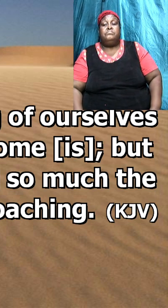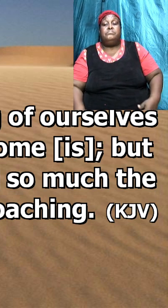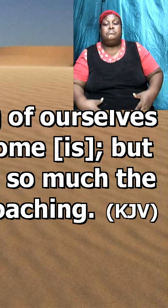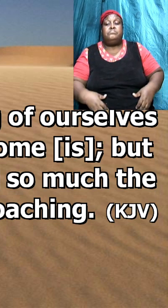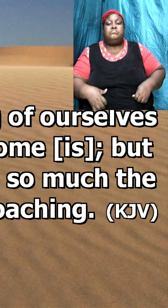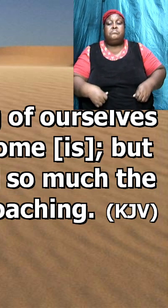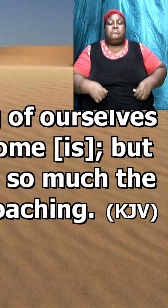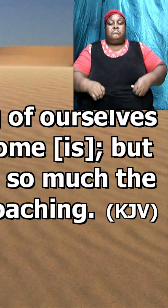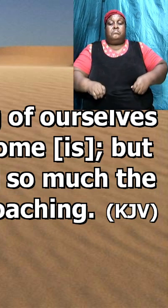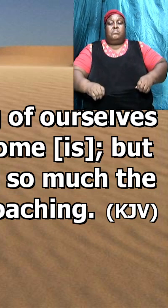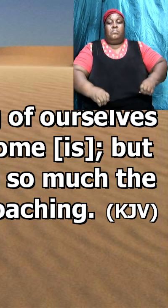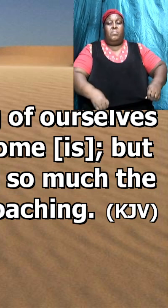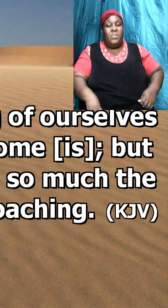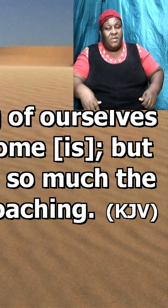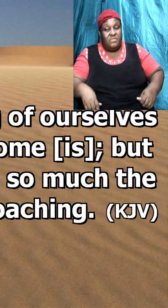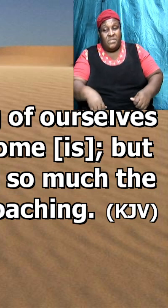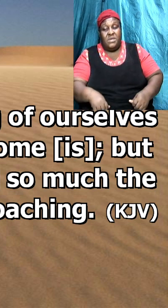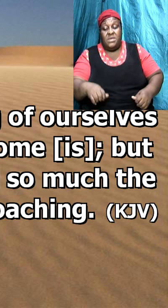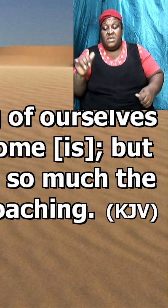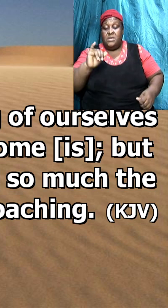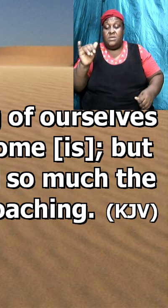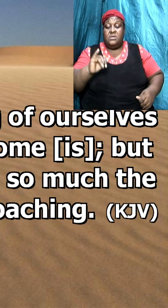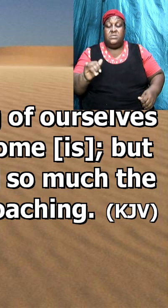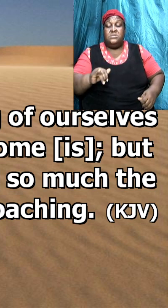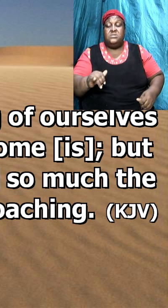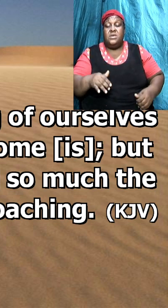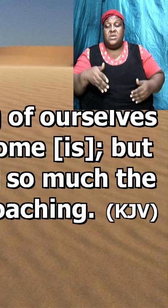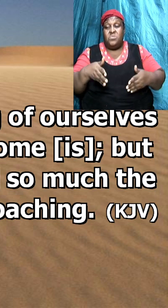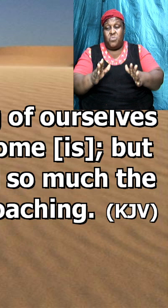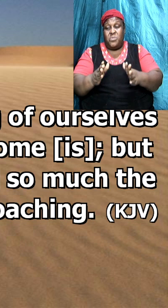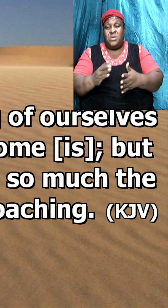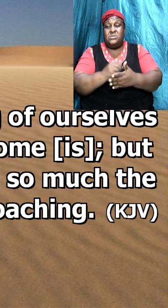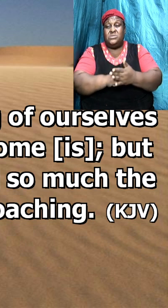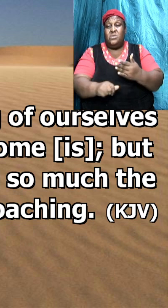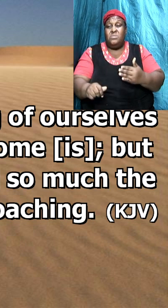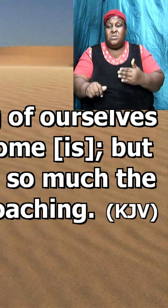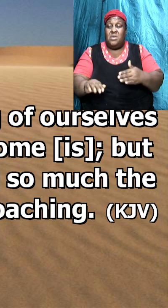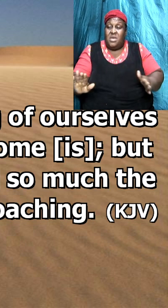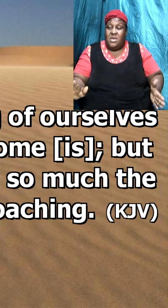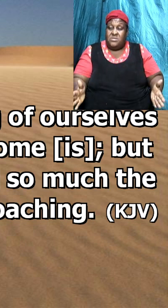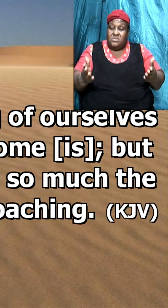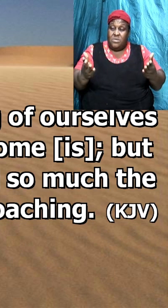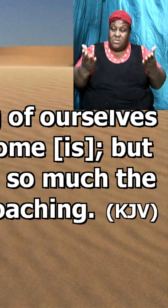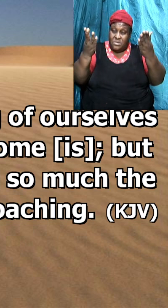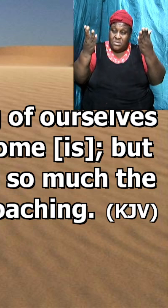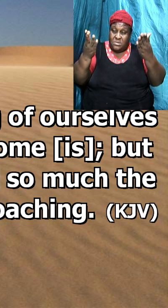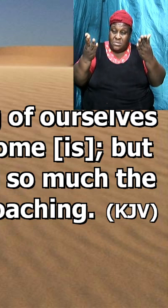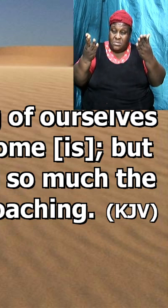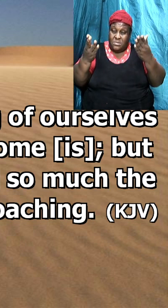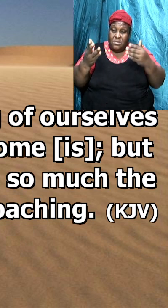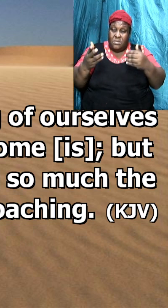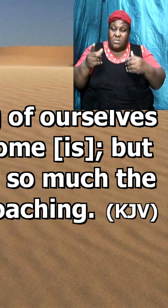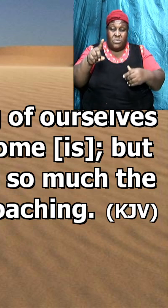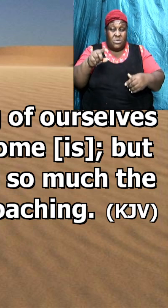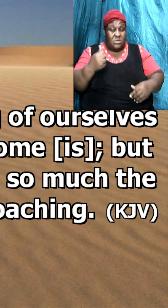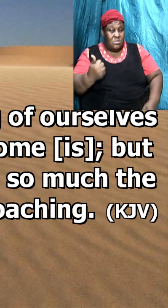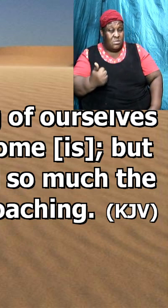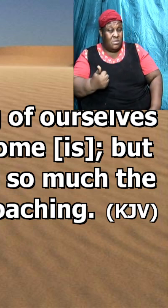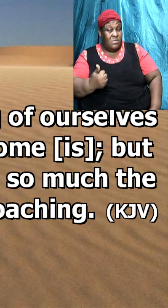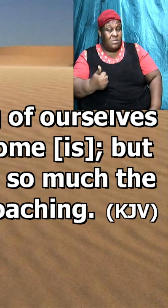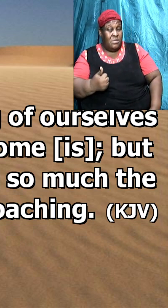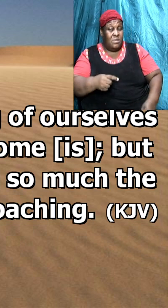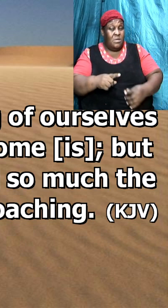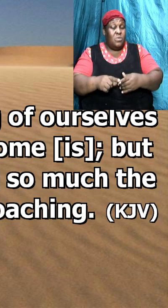As the same manner of some is, but exhorting one another. You see, when we come to church and